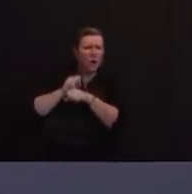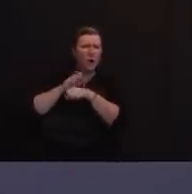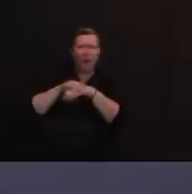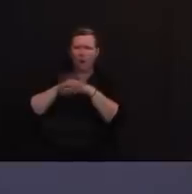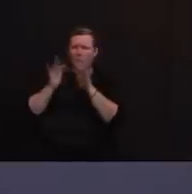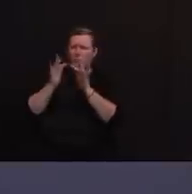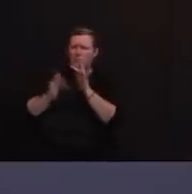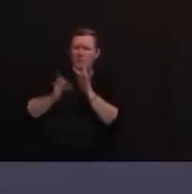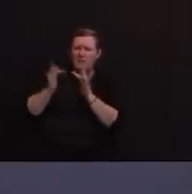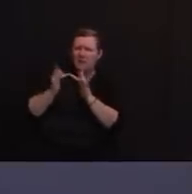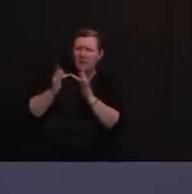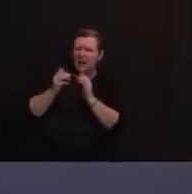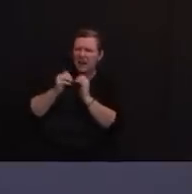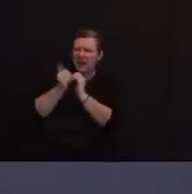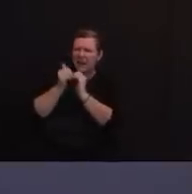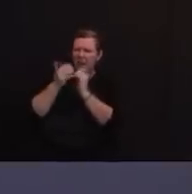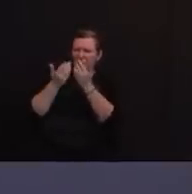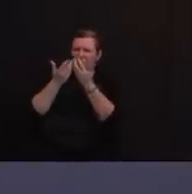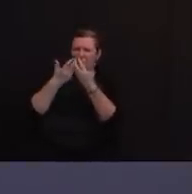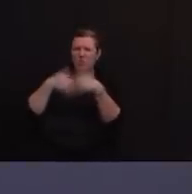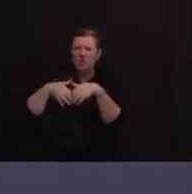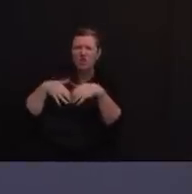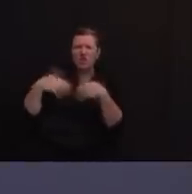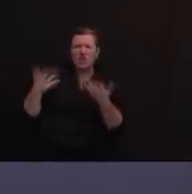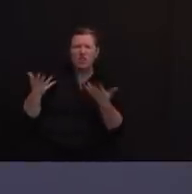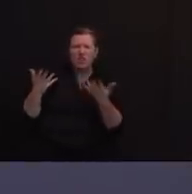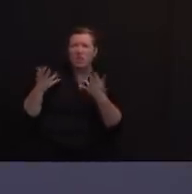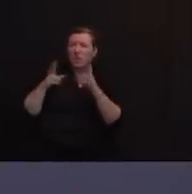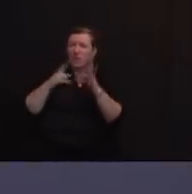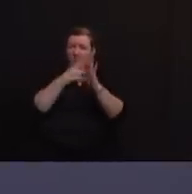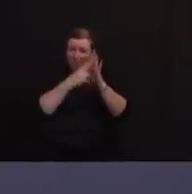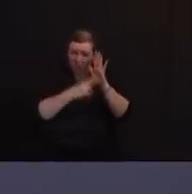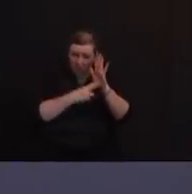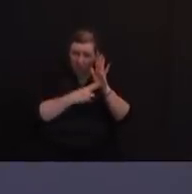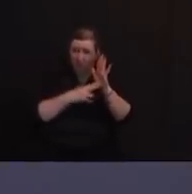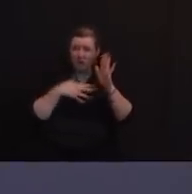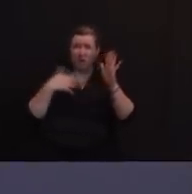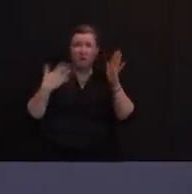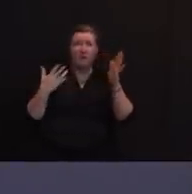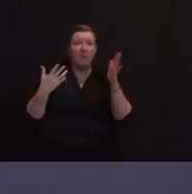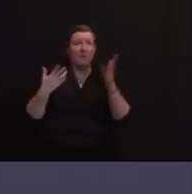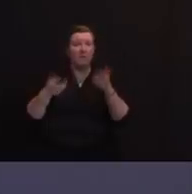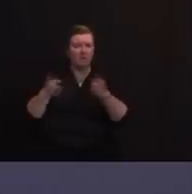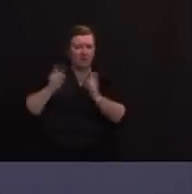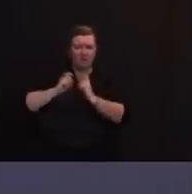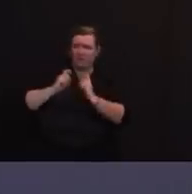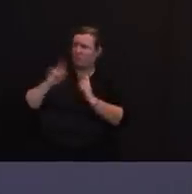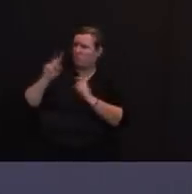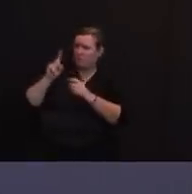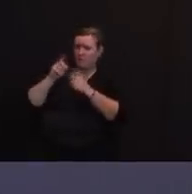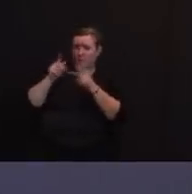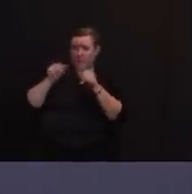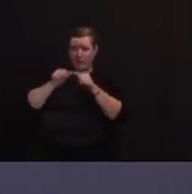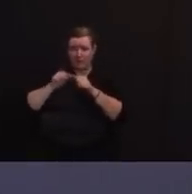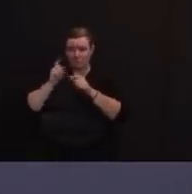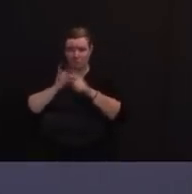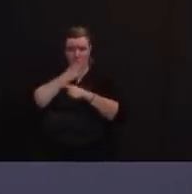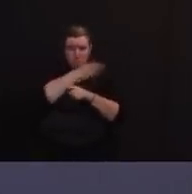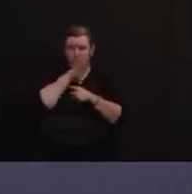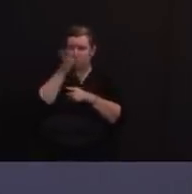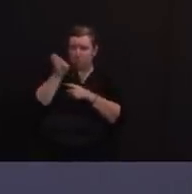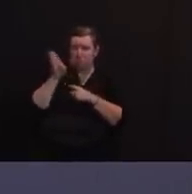what locations they can go to once they're approved? Does the state actively talk with providers like CVS, and how does